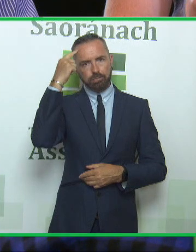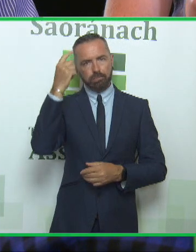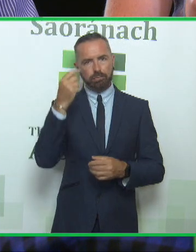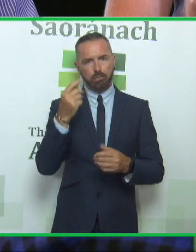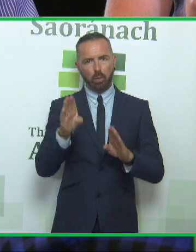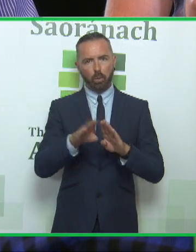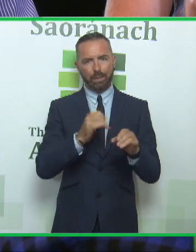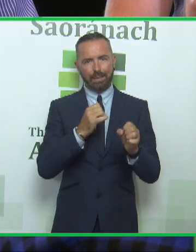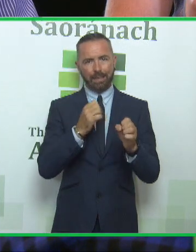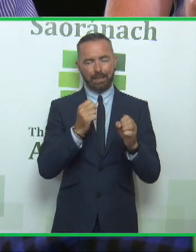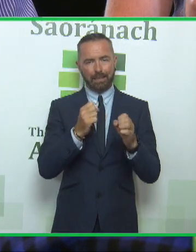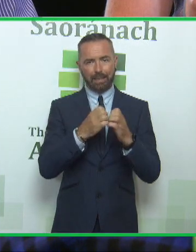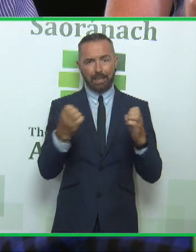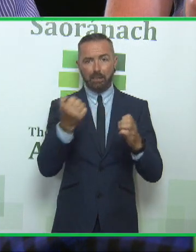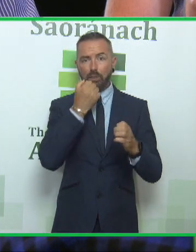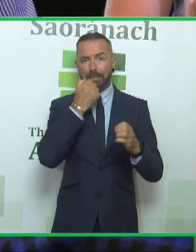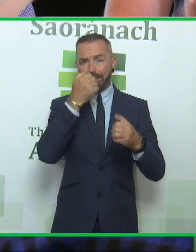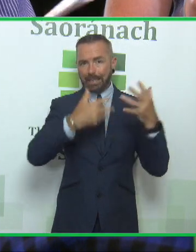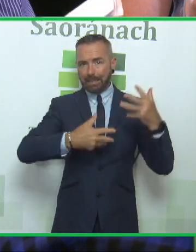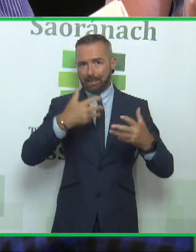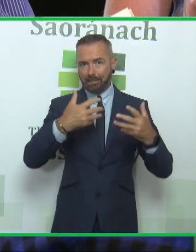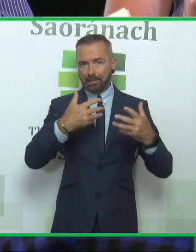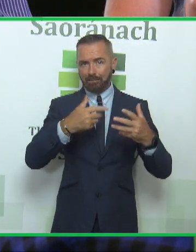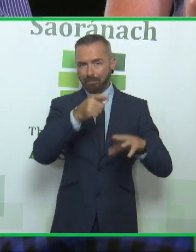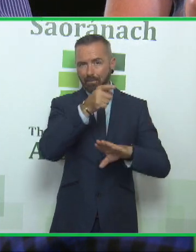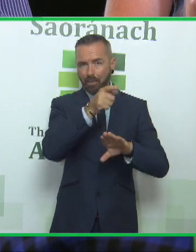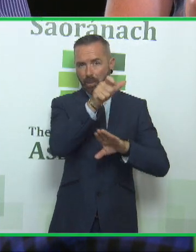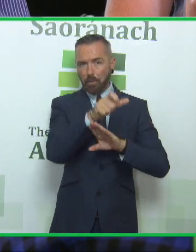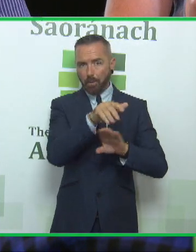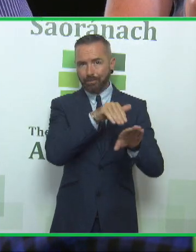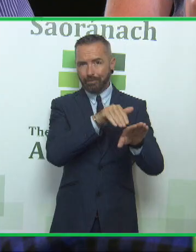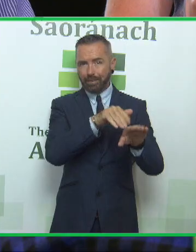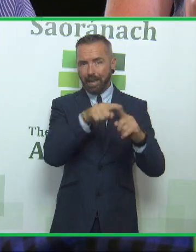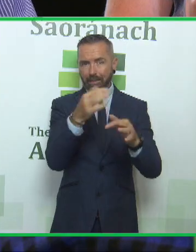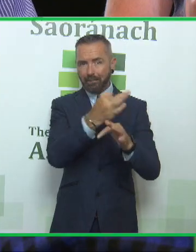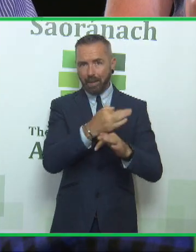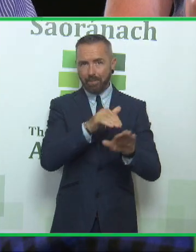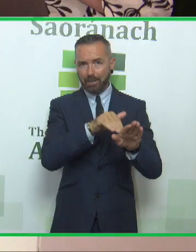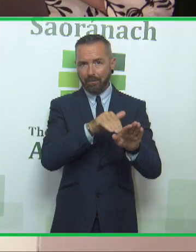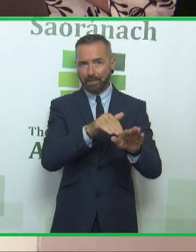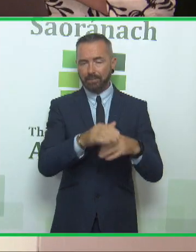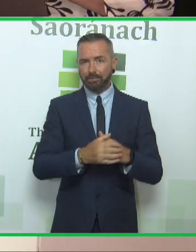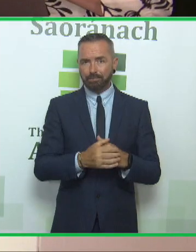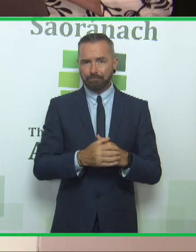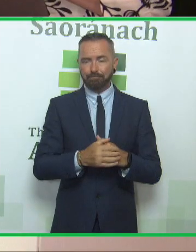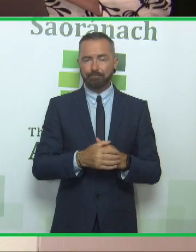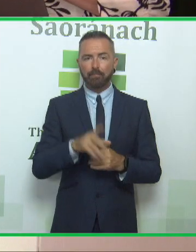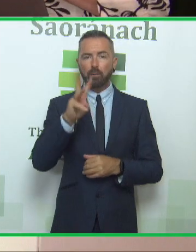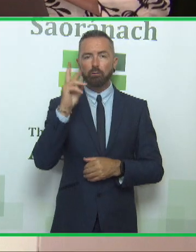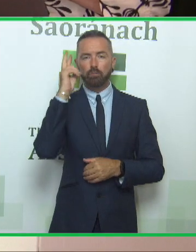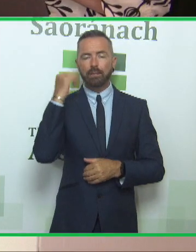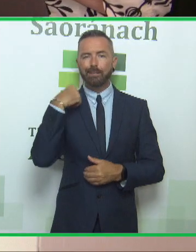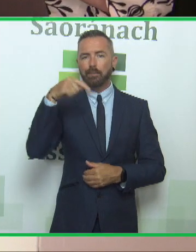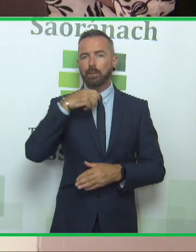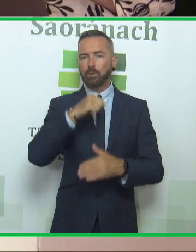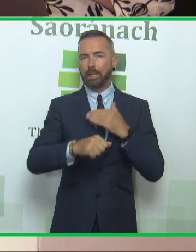each statistic there is a person, and indeed a family left behind. And what I wanted to tell you is that, in fact, the reason I'm here today